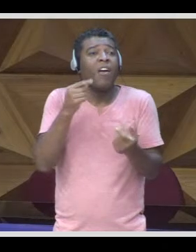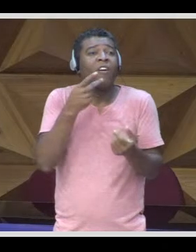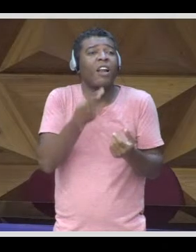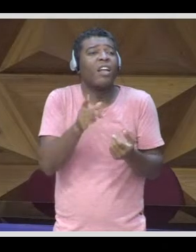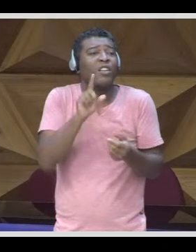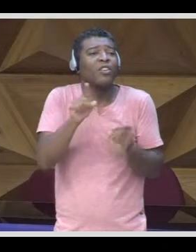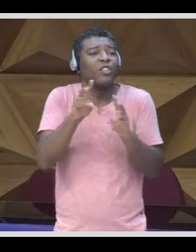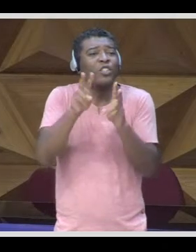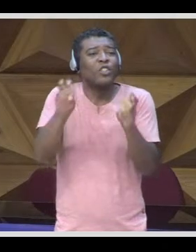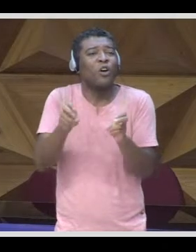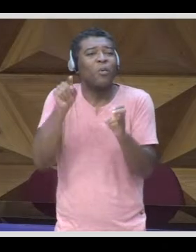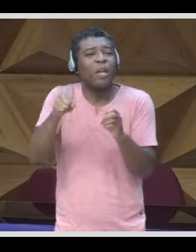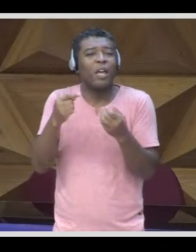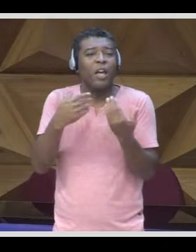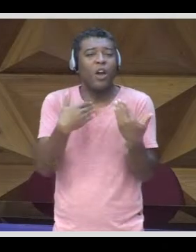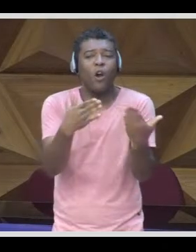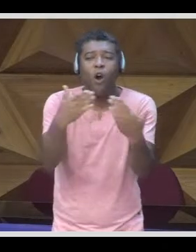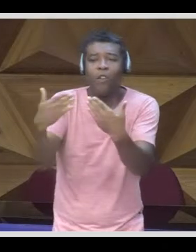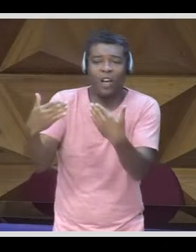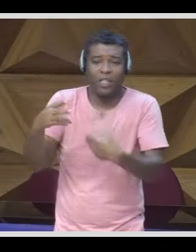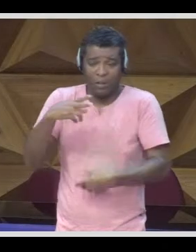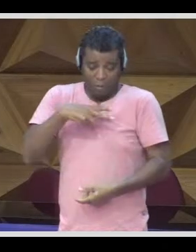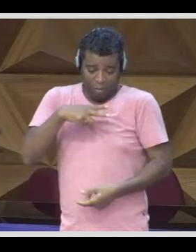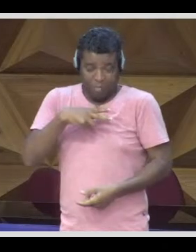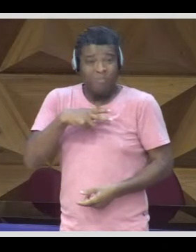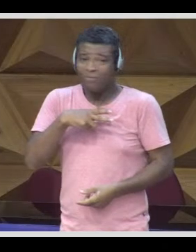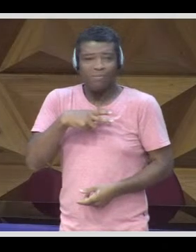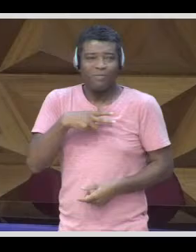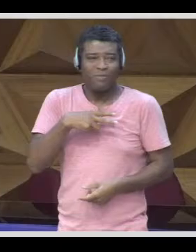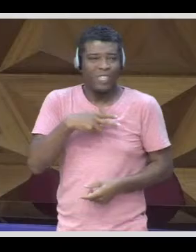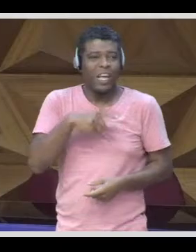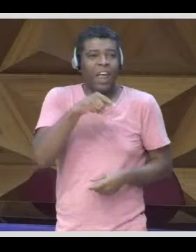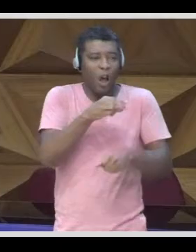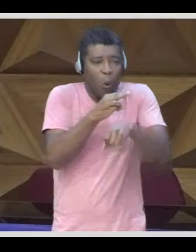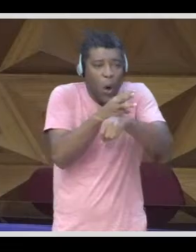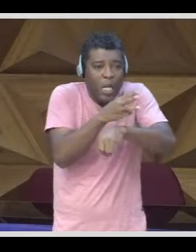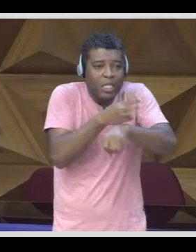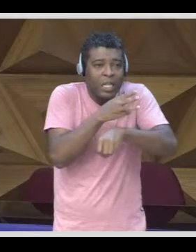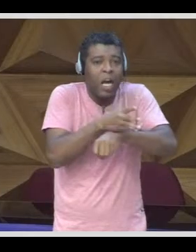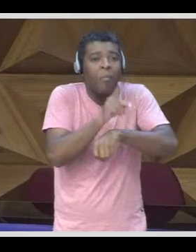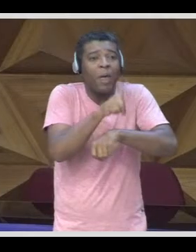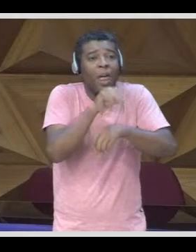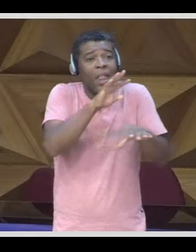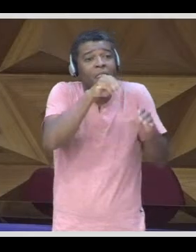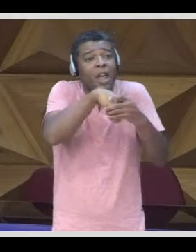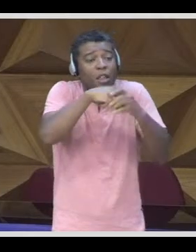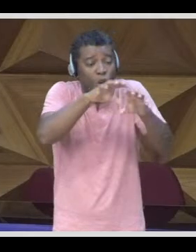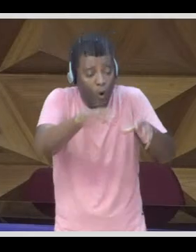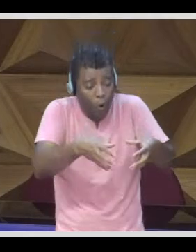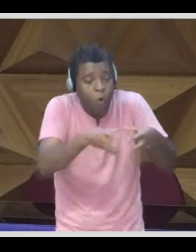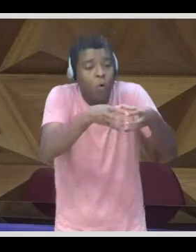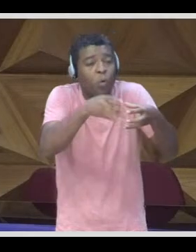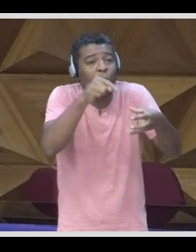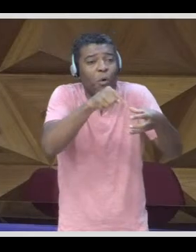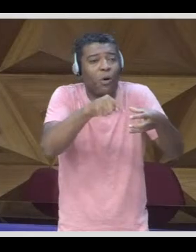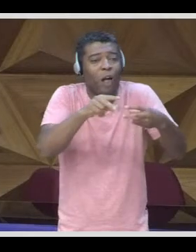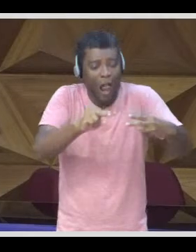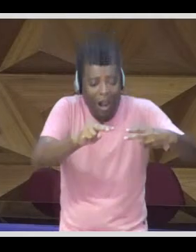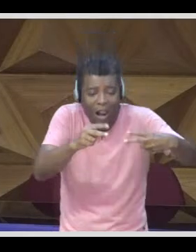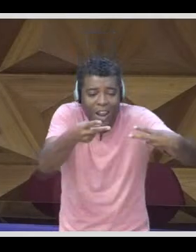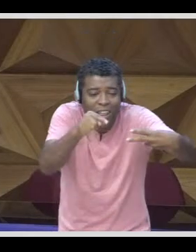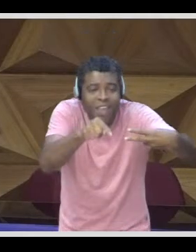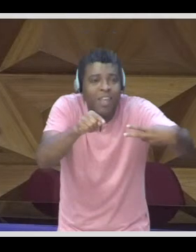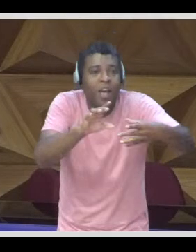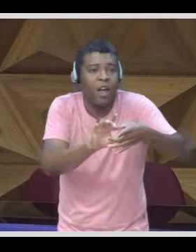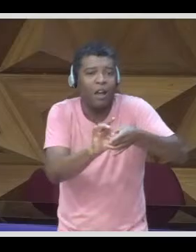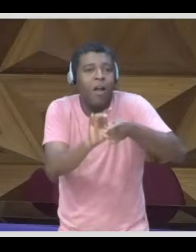about groups that have their links publicized, and you can join, anyone can join.